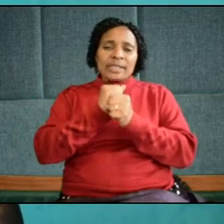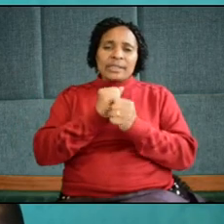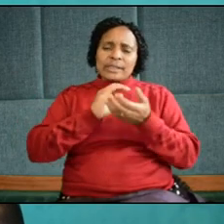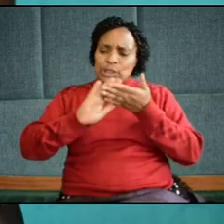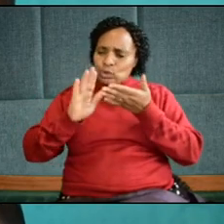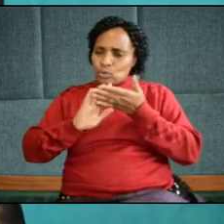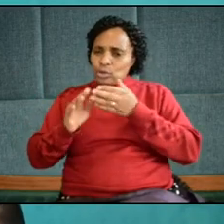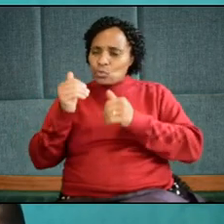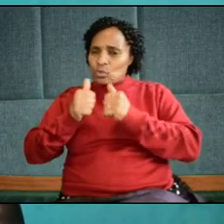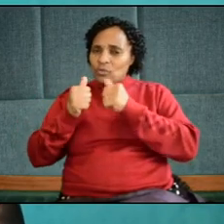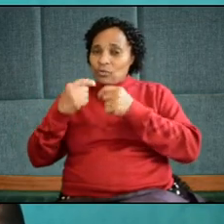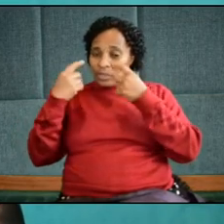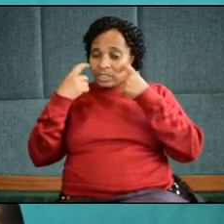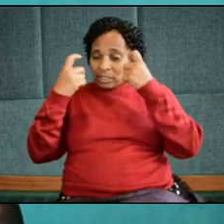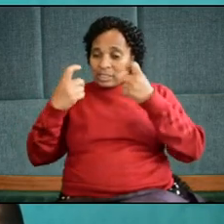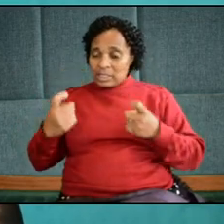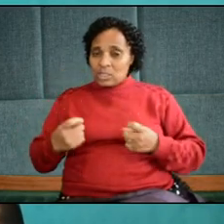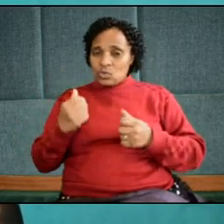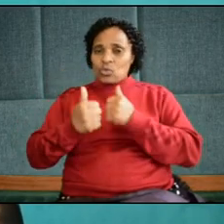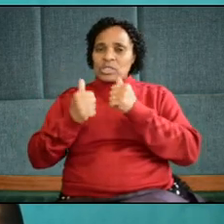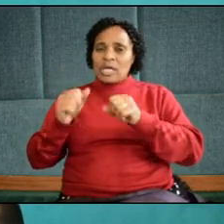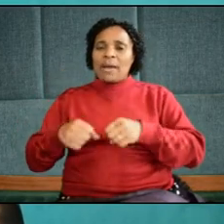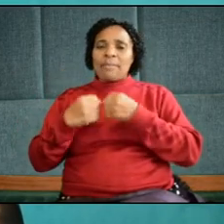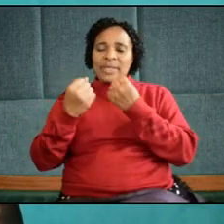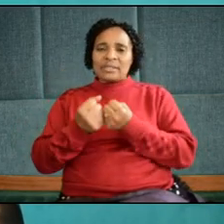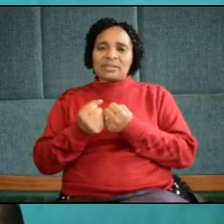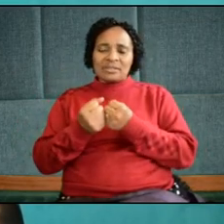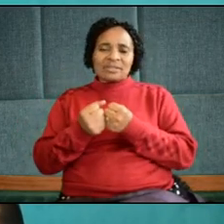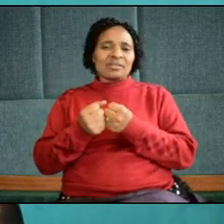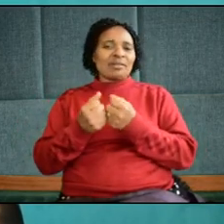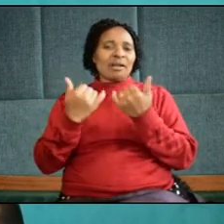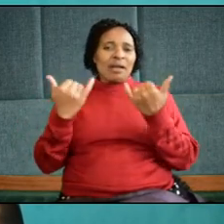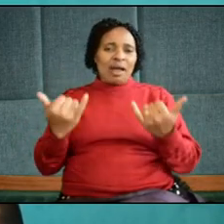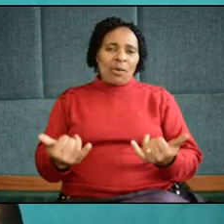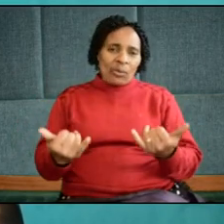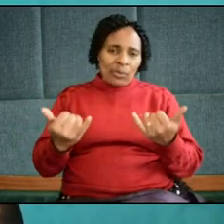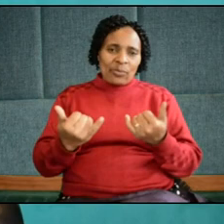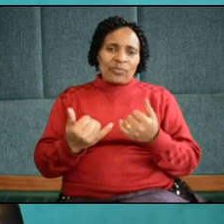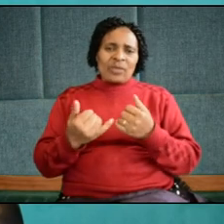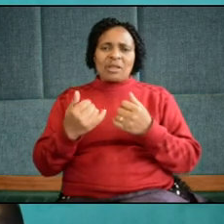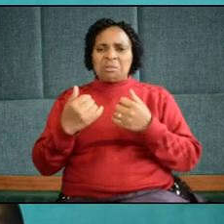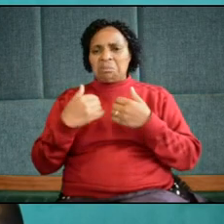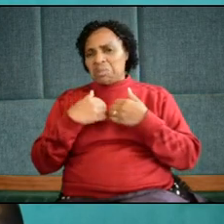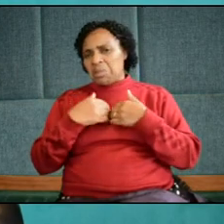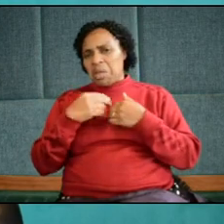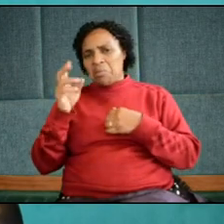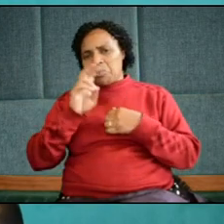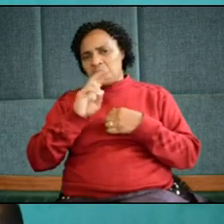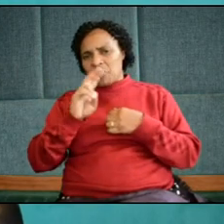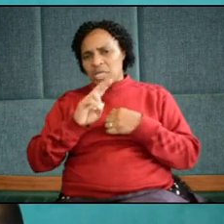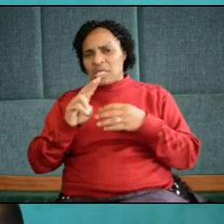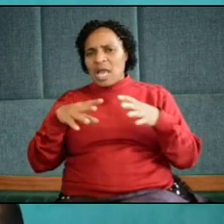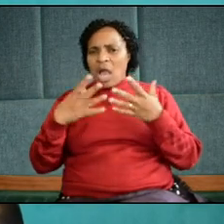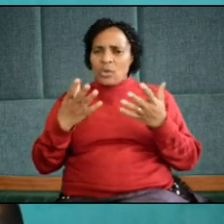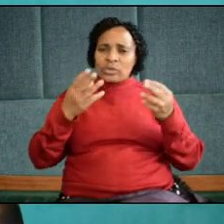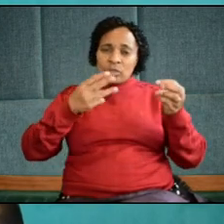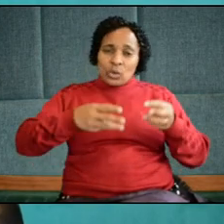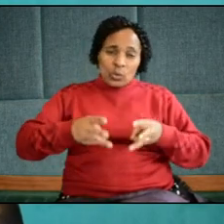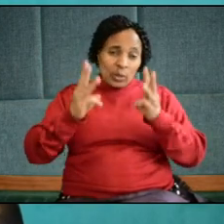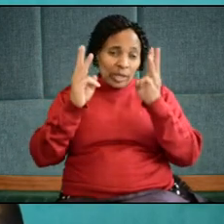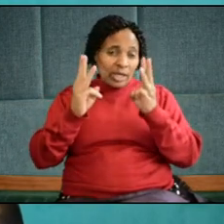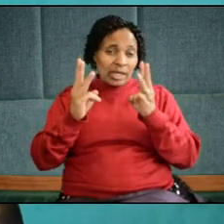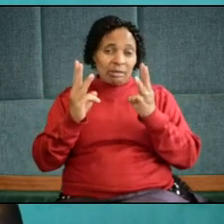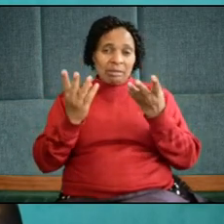for the sin that, oh, this happened, oh, that happened. Now, I mean, that's why when we look at the model at